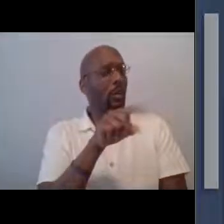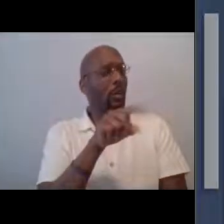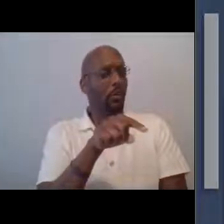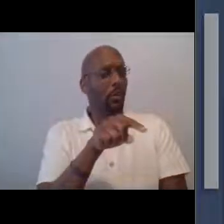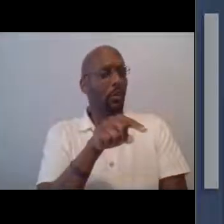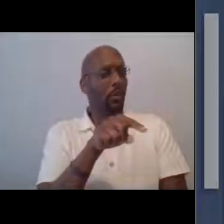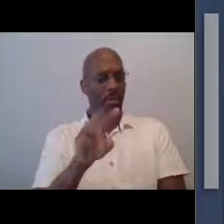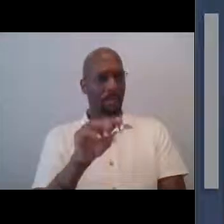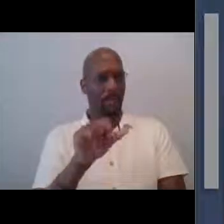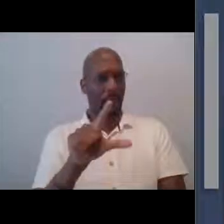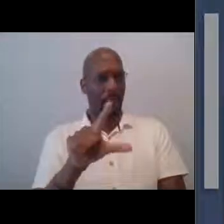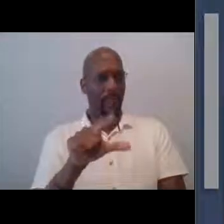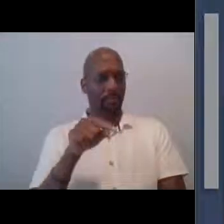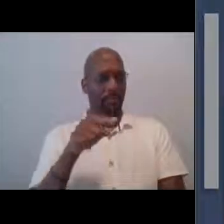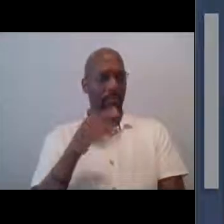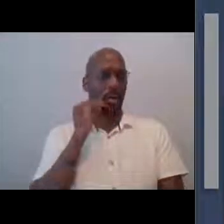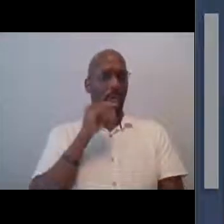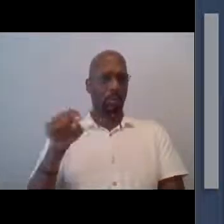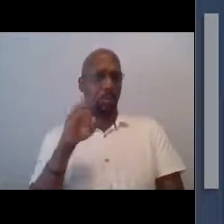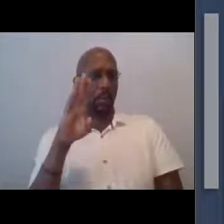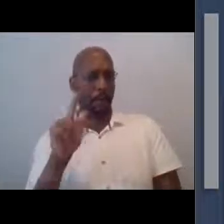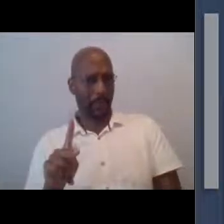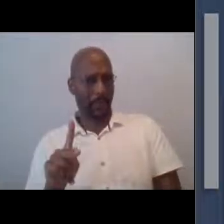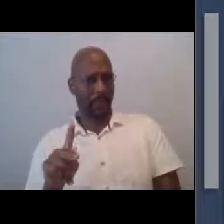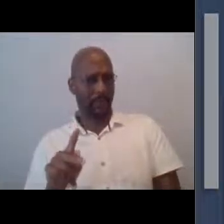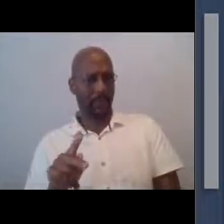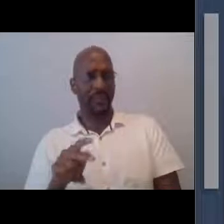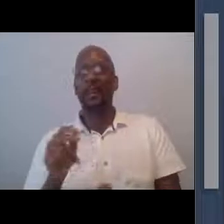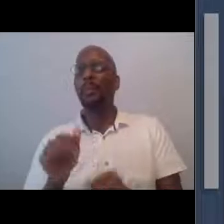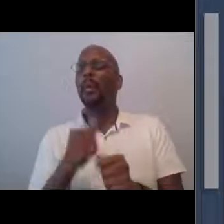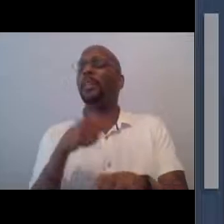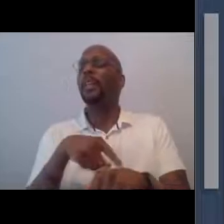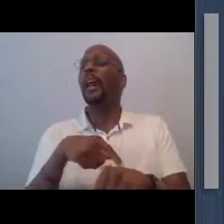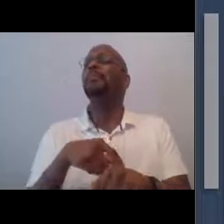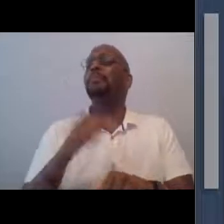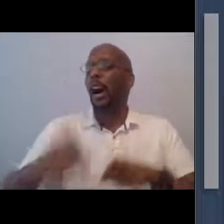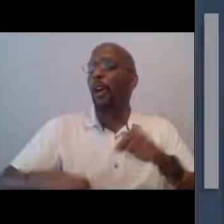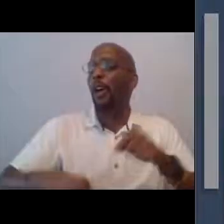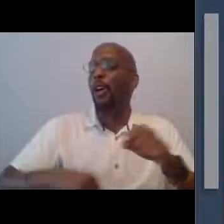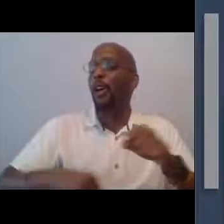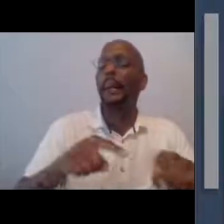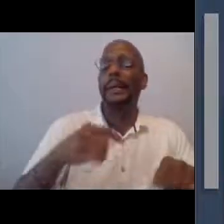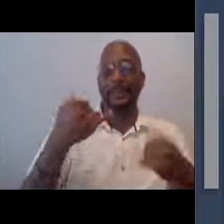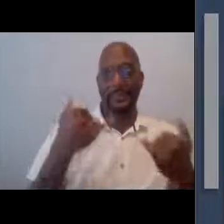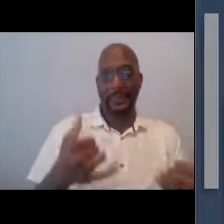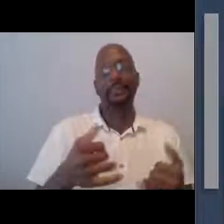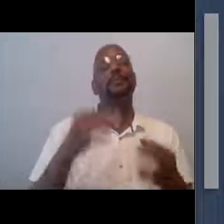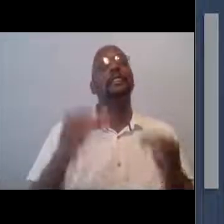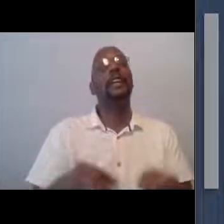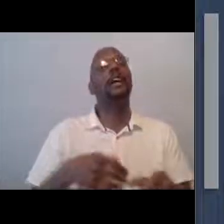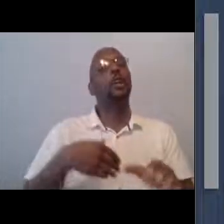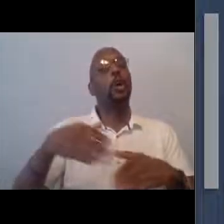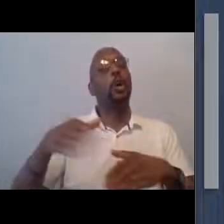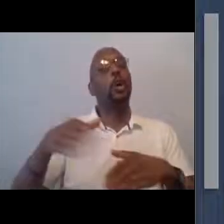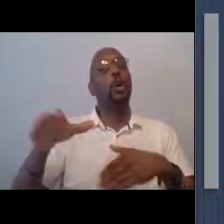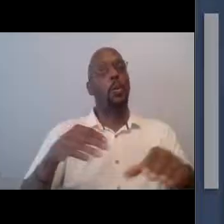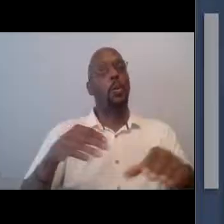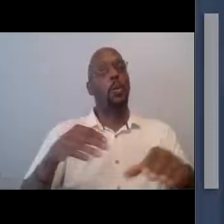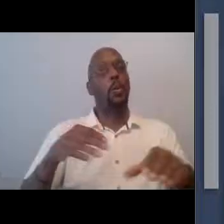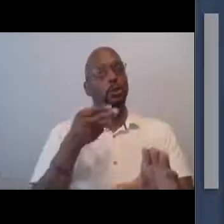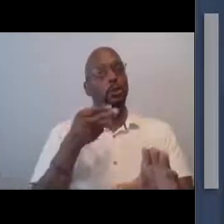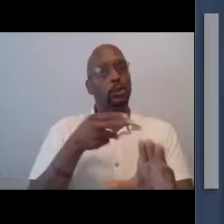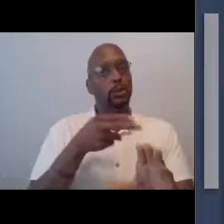that. And so it was fun. Typically I'm riding my bike, but this time I decided to actually walk to participate. But with that